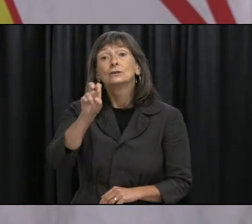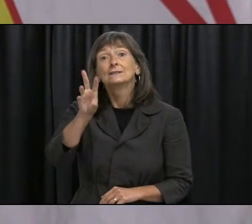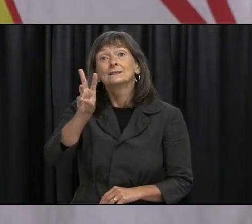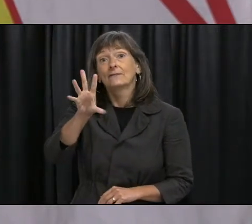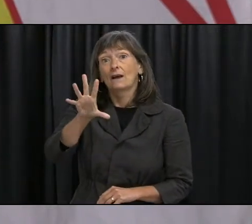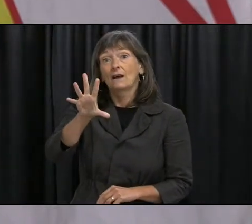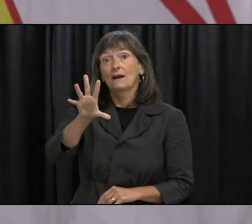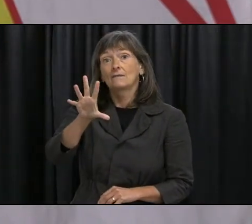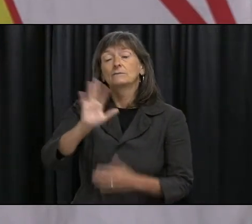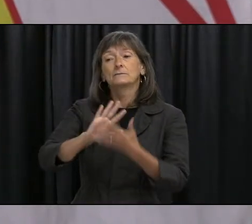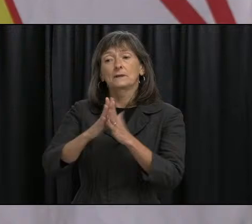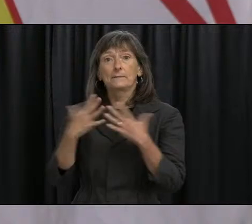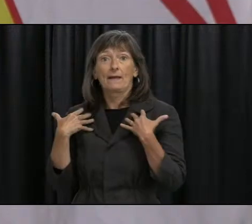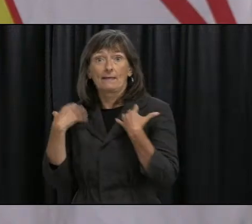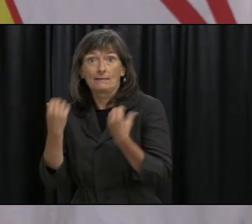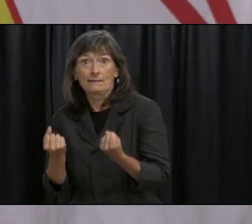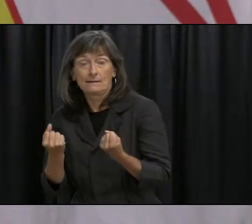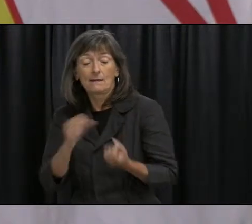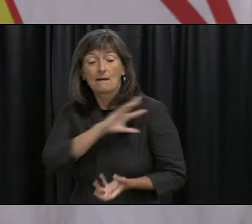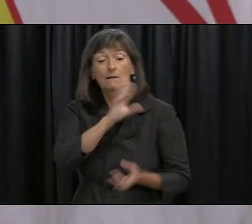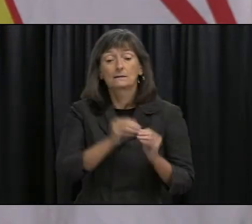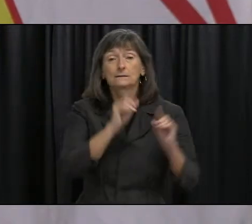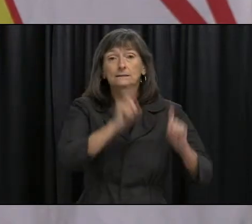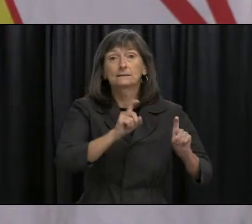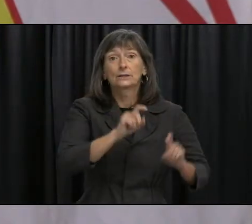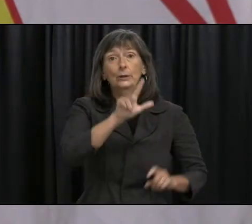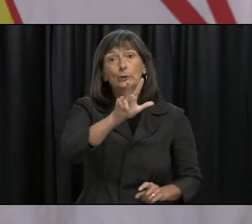265 people have now recovered, and in total we've tested